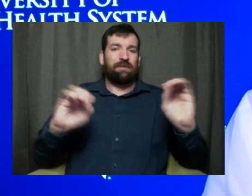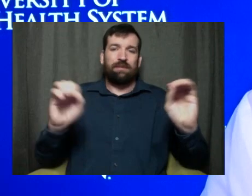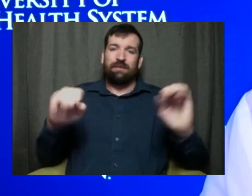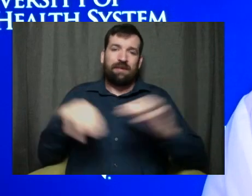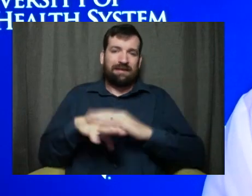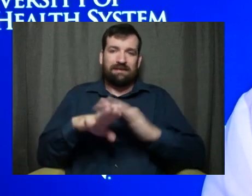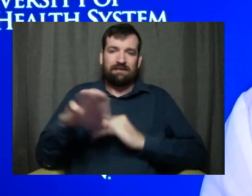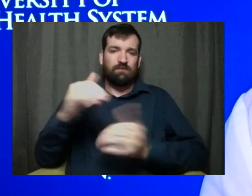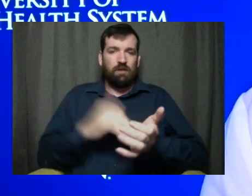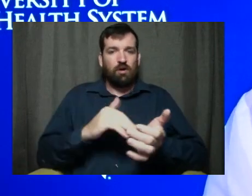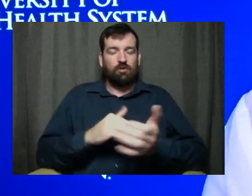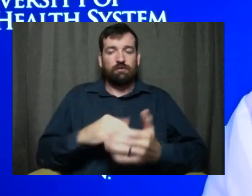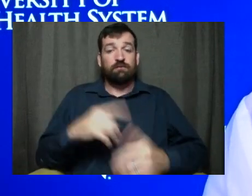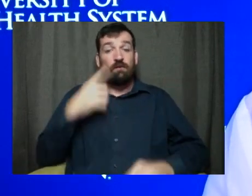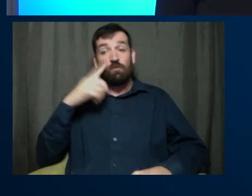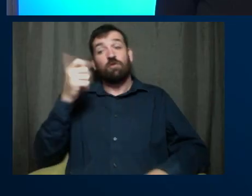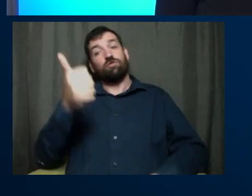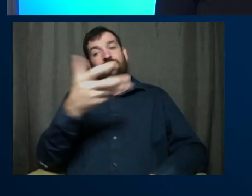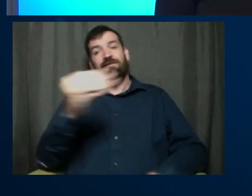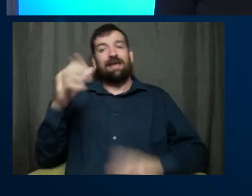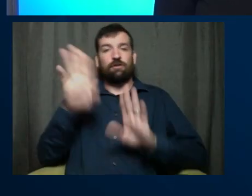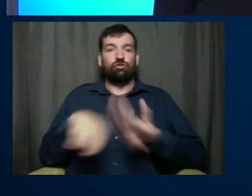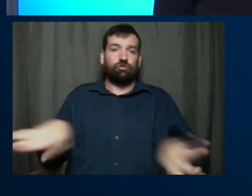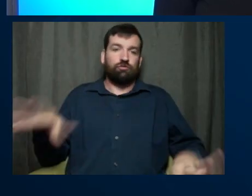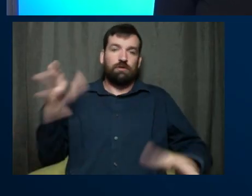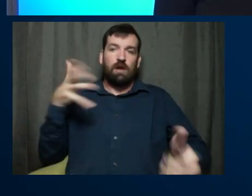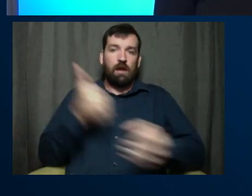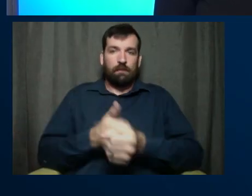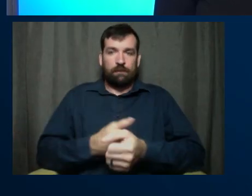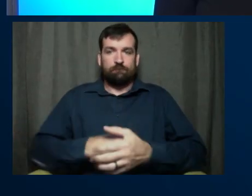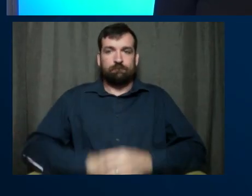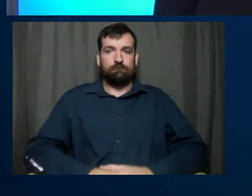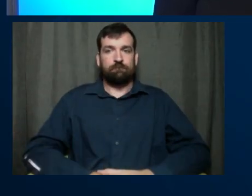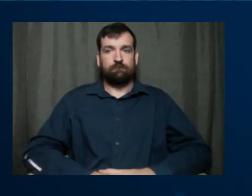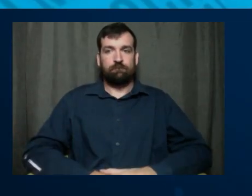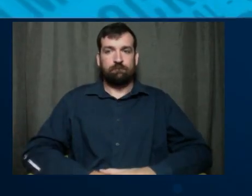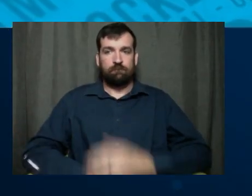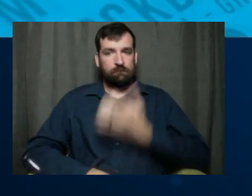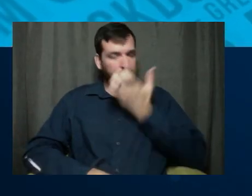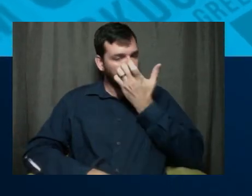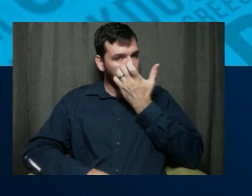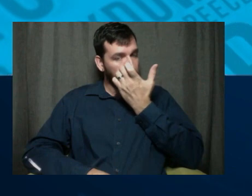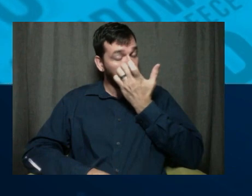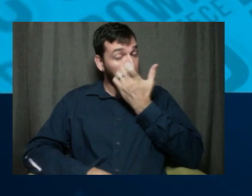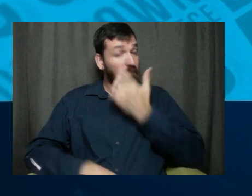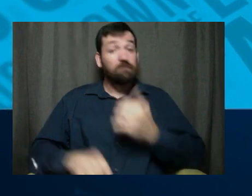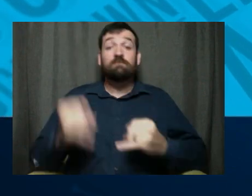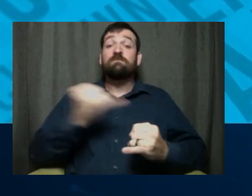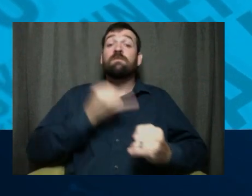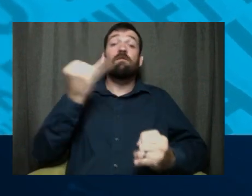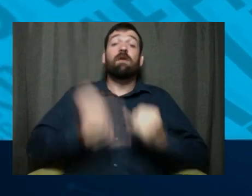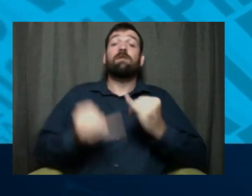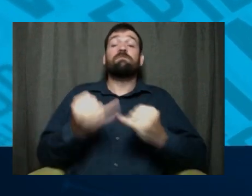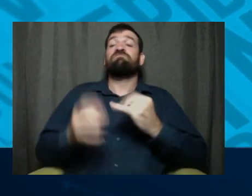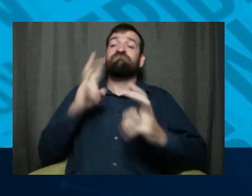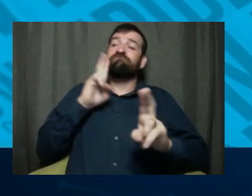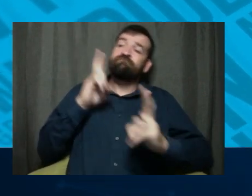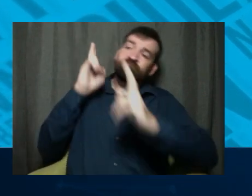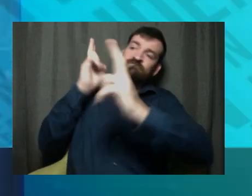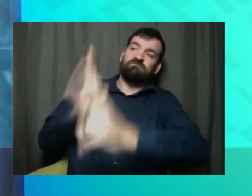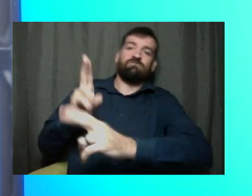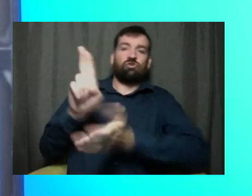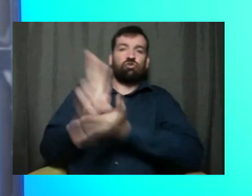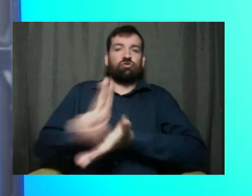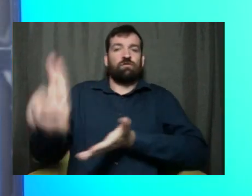get your children and yourself up to date with vaccines. Doc Hawk, thanks so much. Yeah. Finally, this morning, honoring the University of Kansas